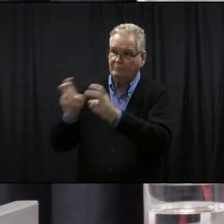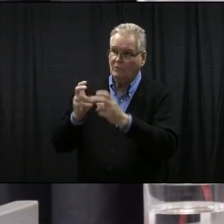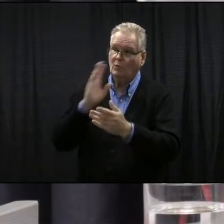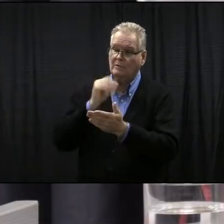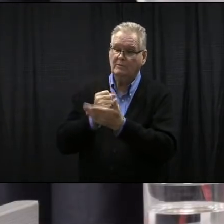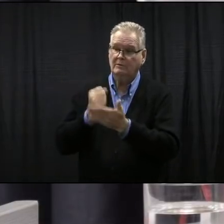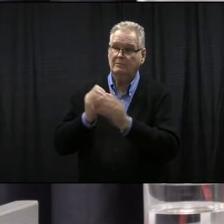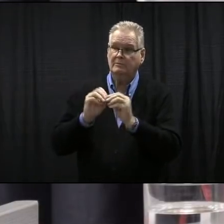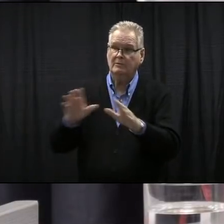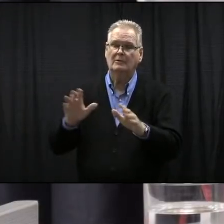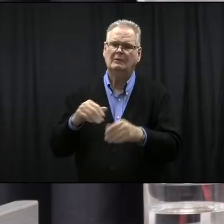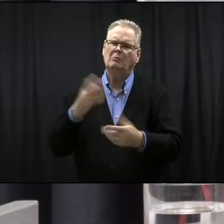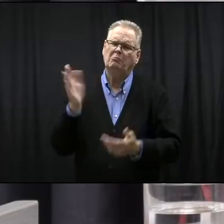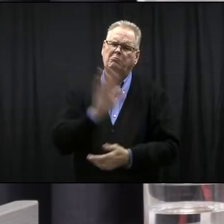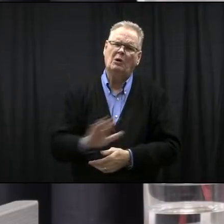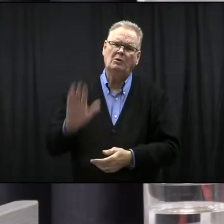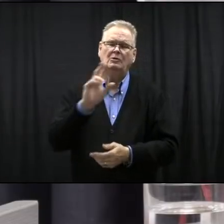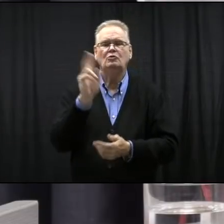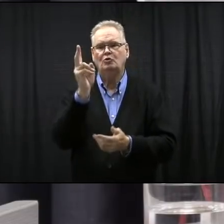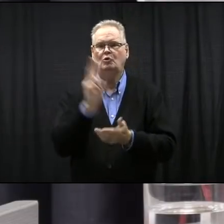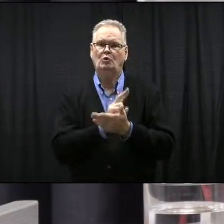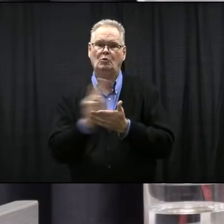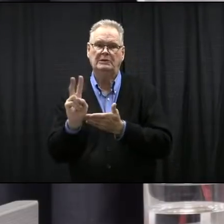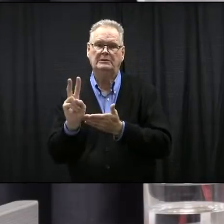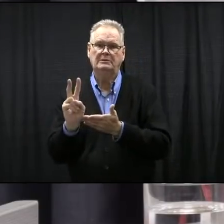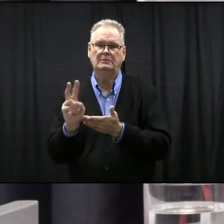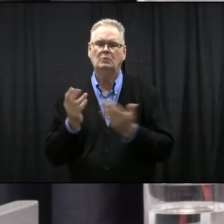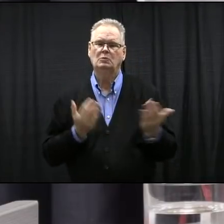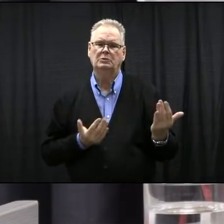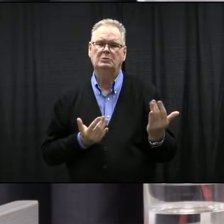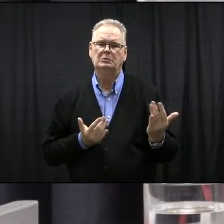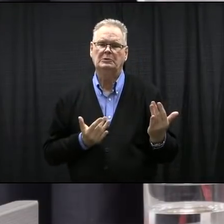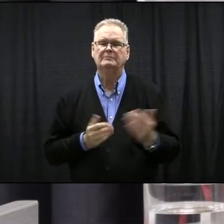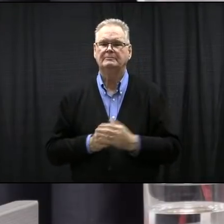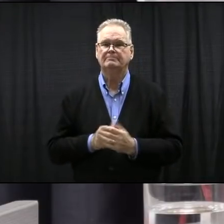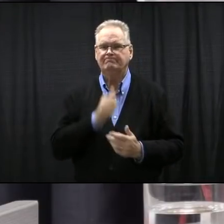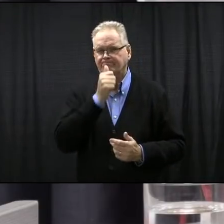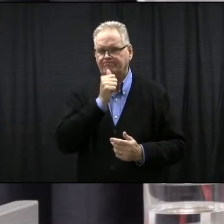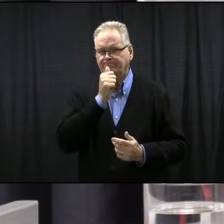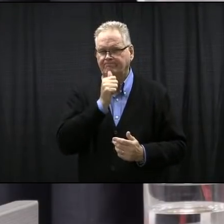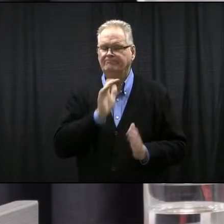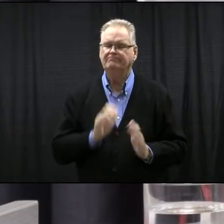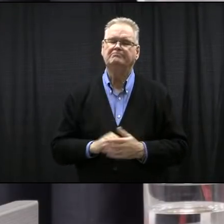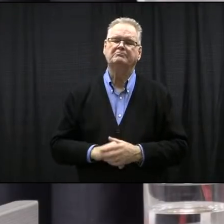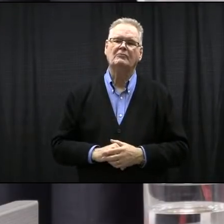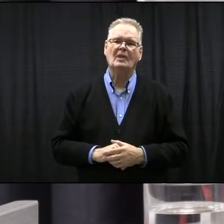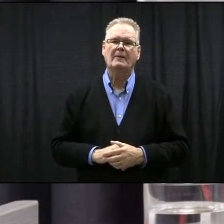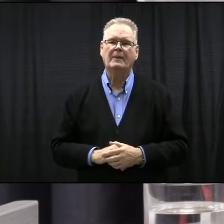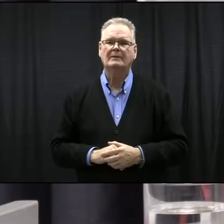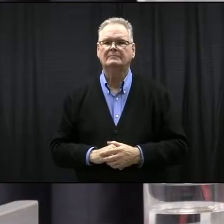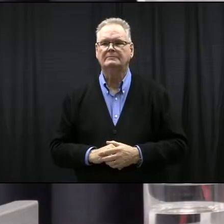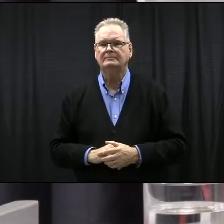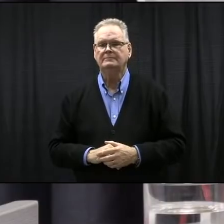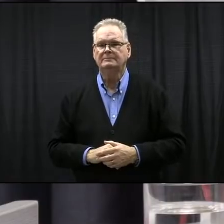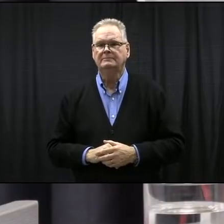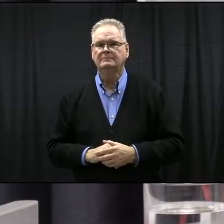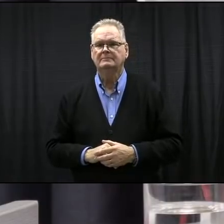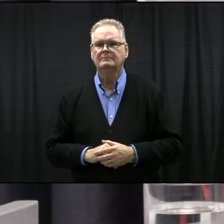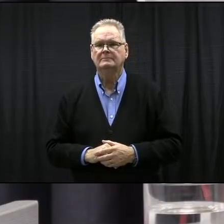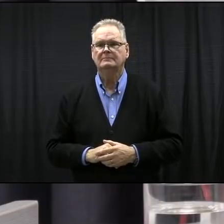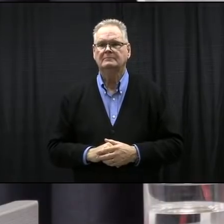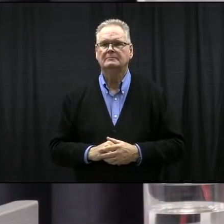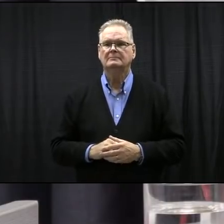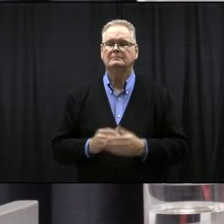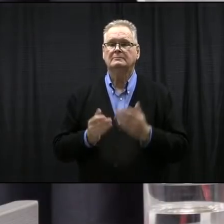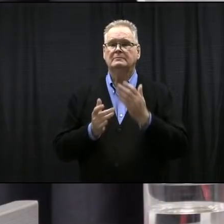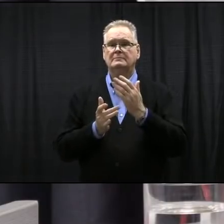with the appropriate QR credentials to allow you to use the vaccine passport when it goes live